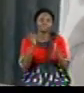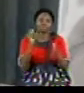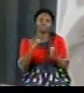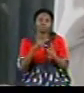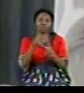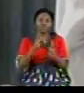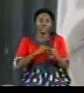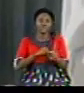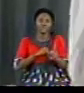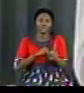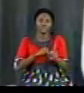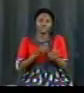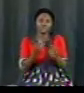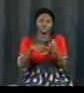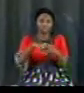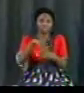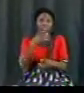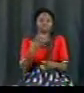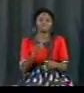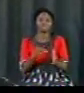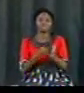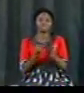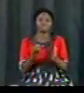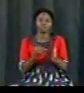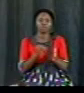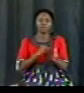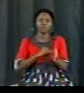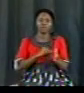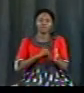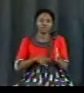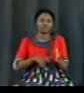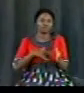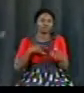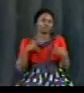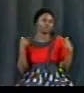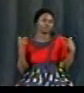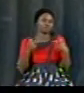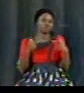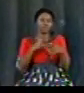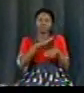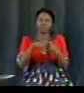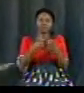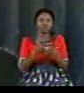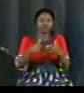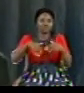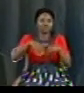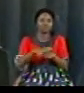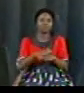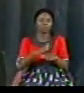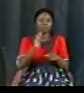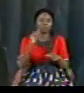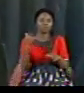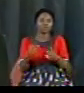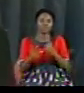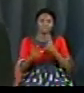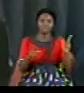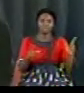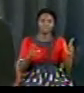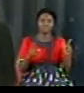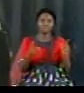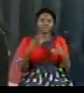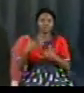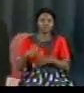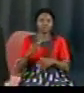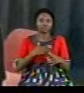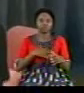of the gutter, I felt pains all over by the left side of my ribs. So the